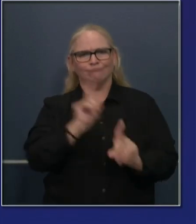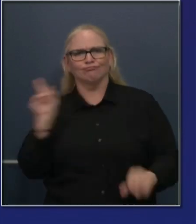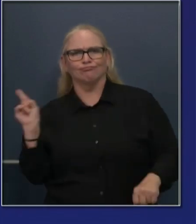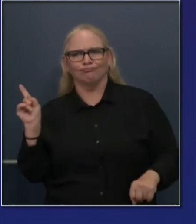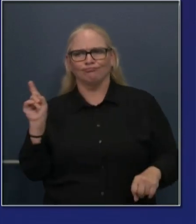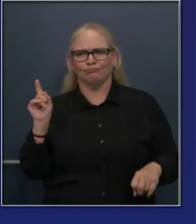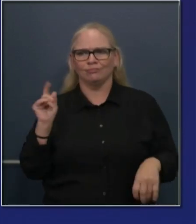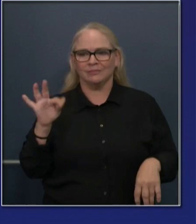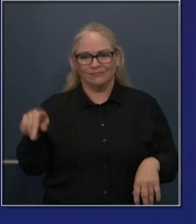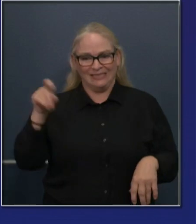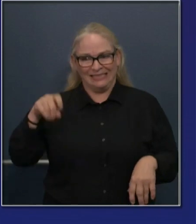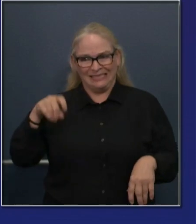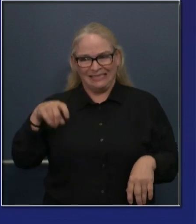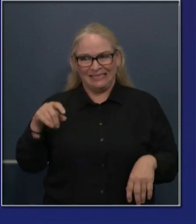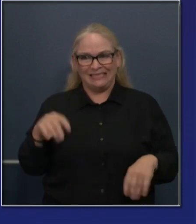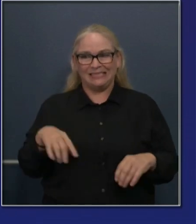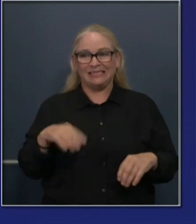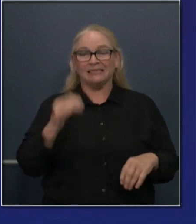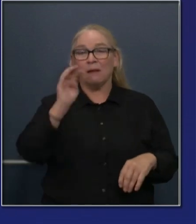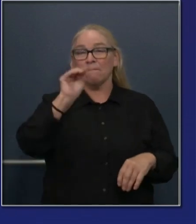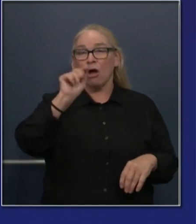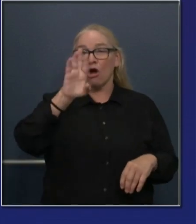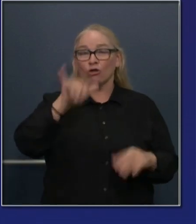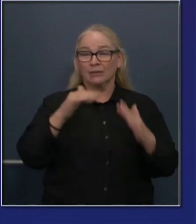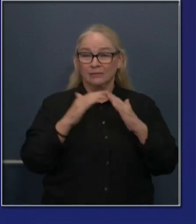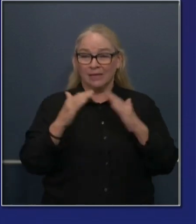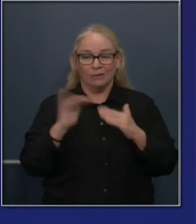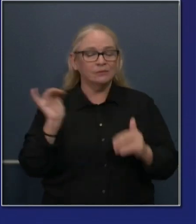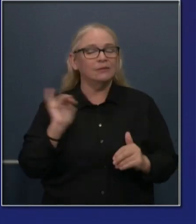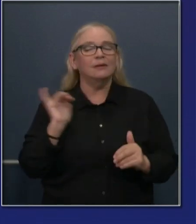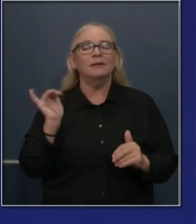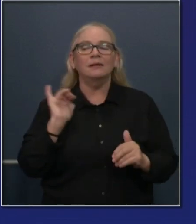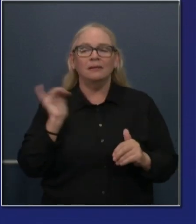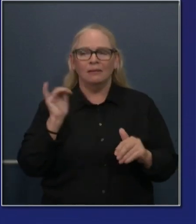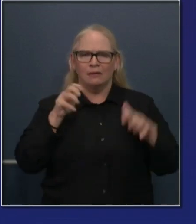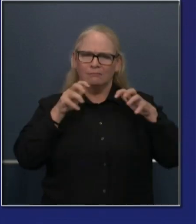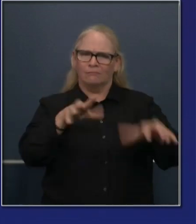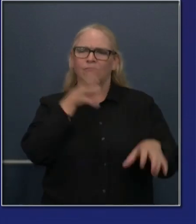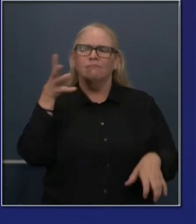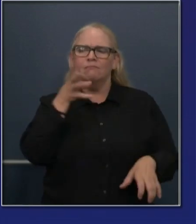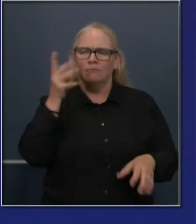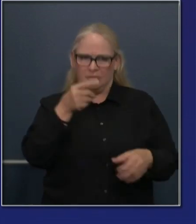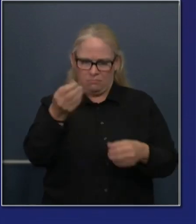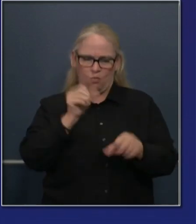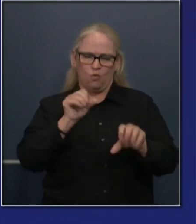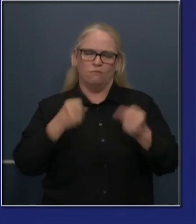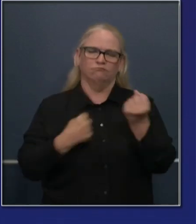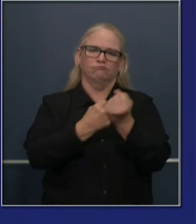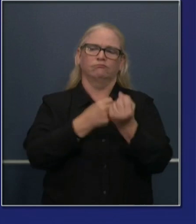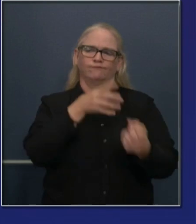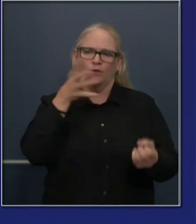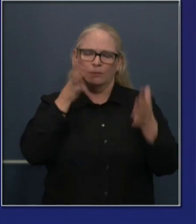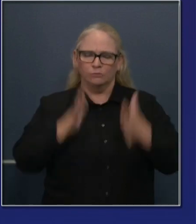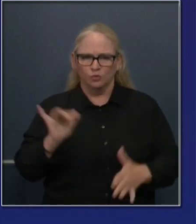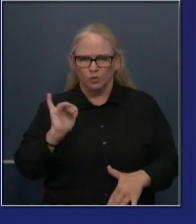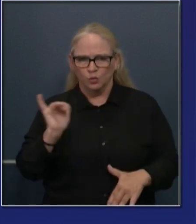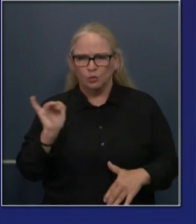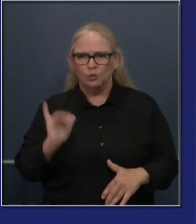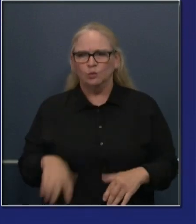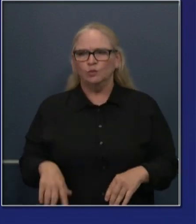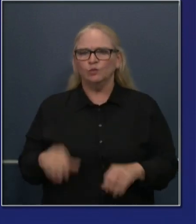in Monterey. We're going to build on that. They've done an incredible job in this state supporting ag workers and farm workers,